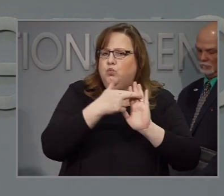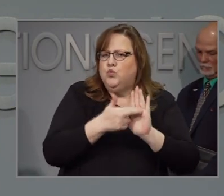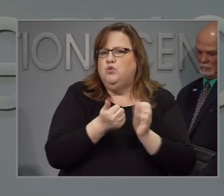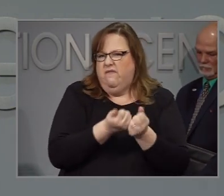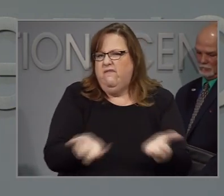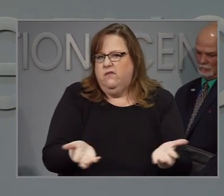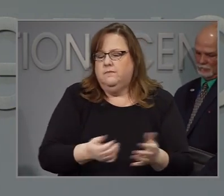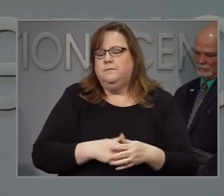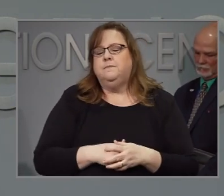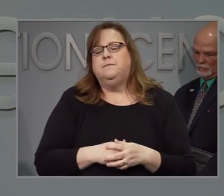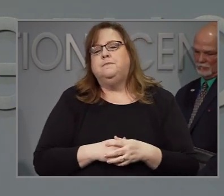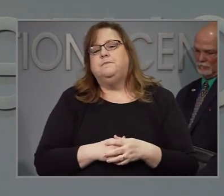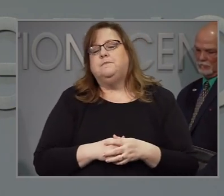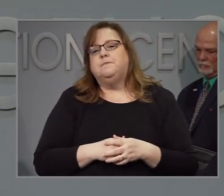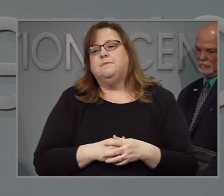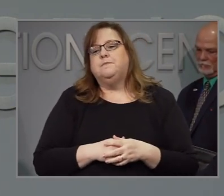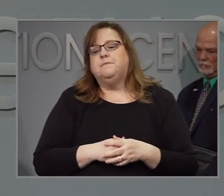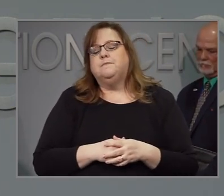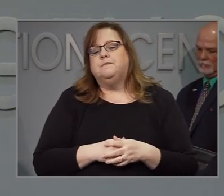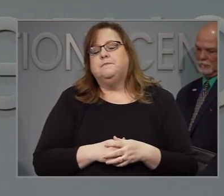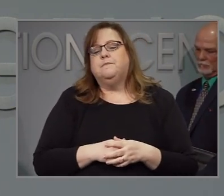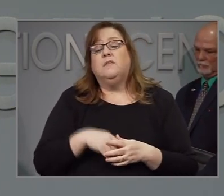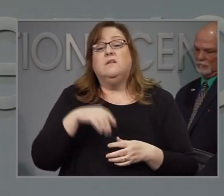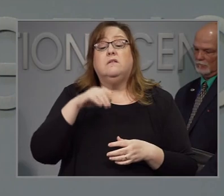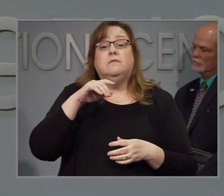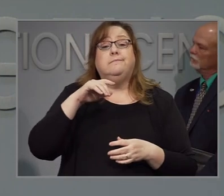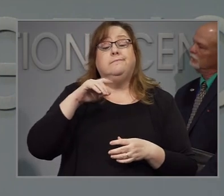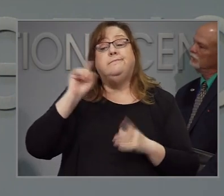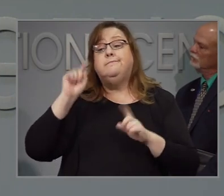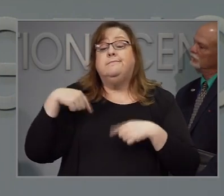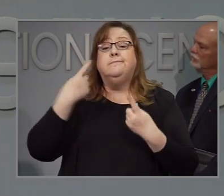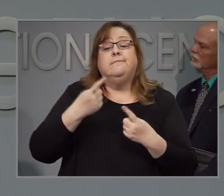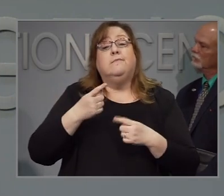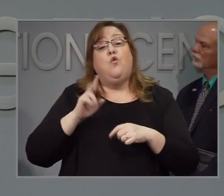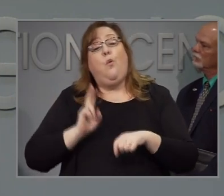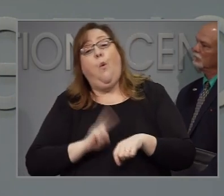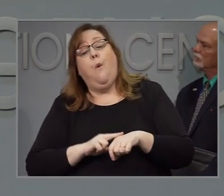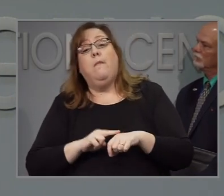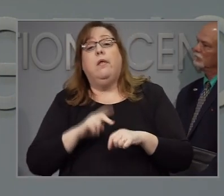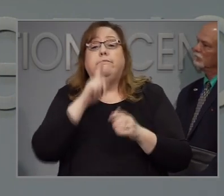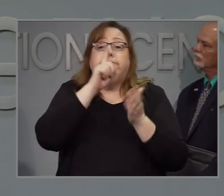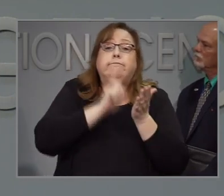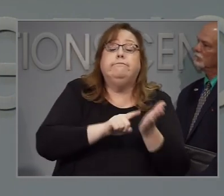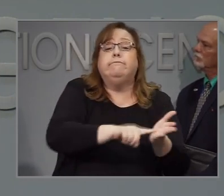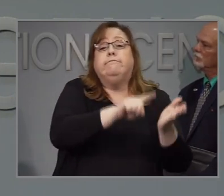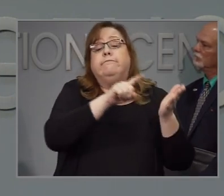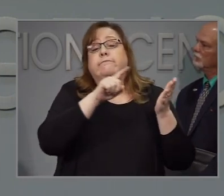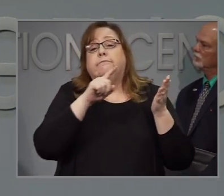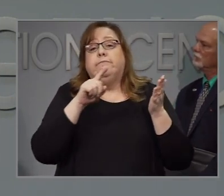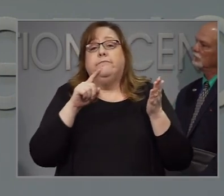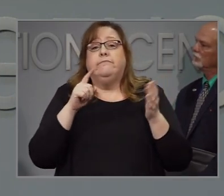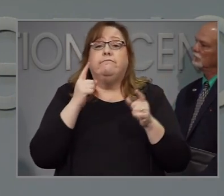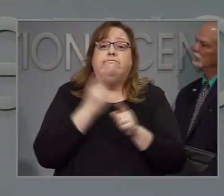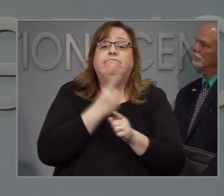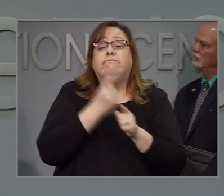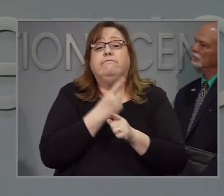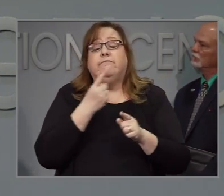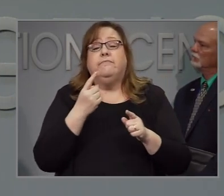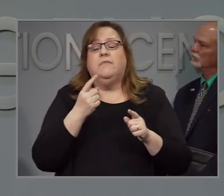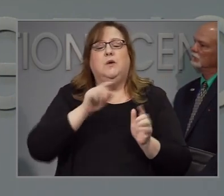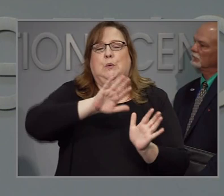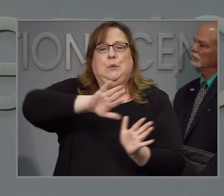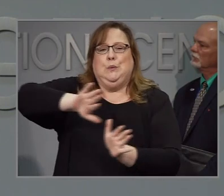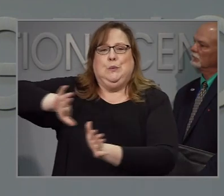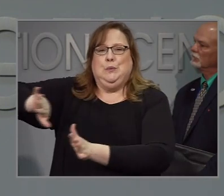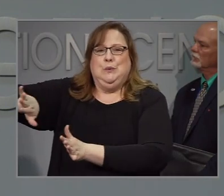Some of those normal routine surveys, the ones that are done as on a routine basis, have been relaxed. That